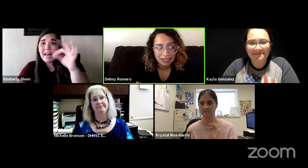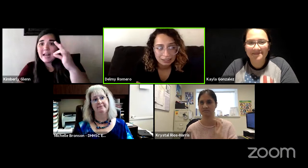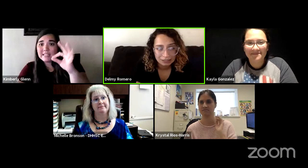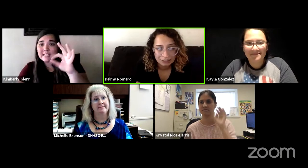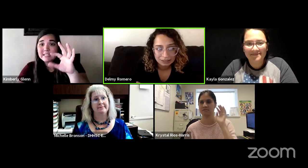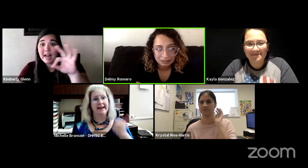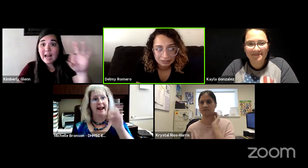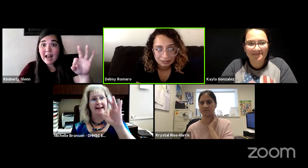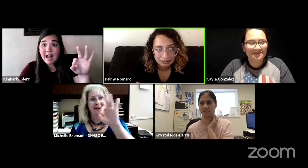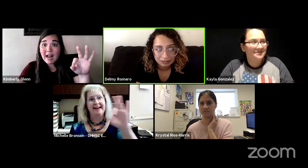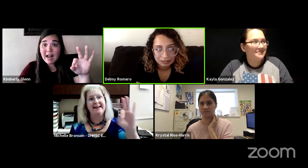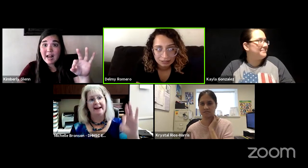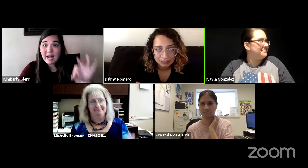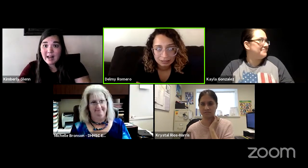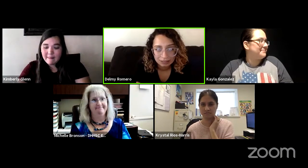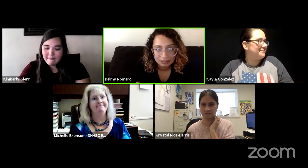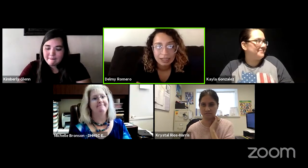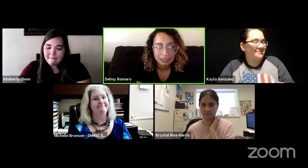1999?